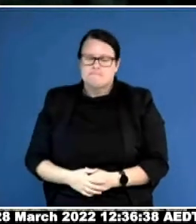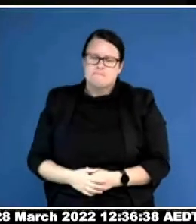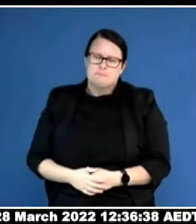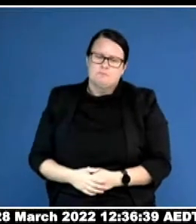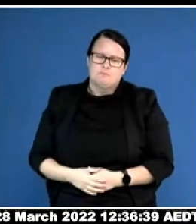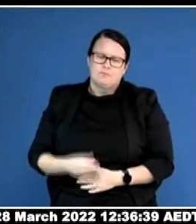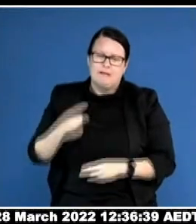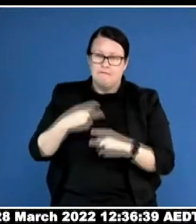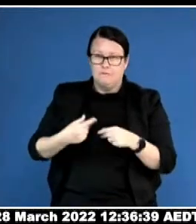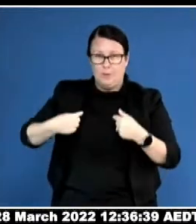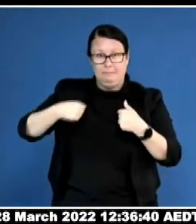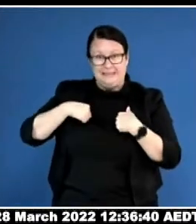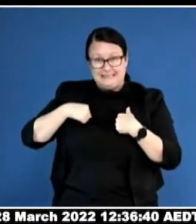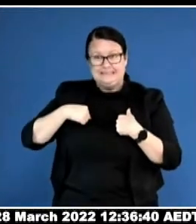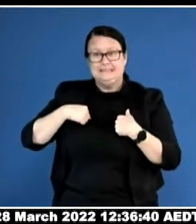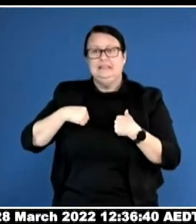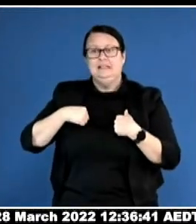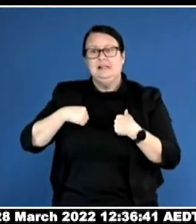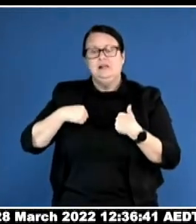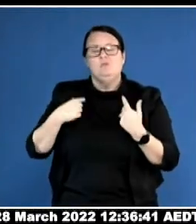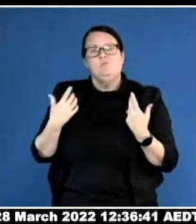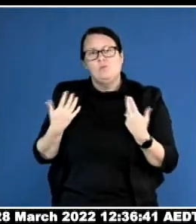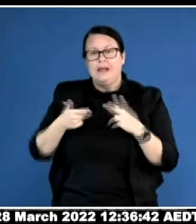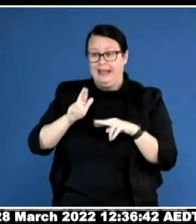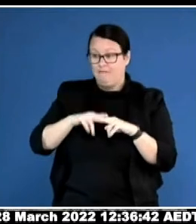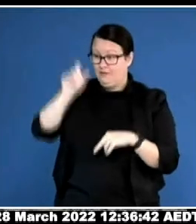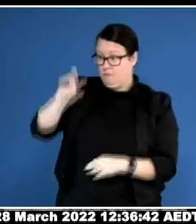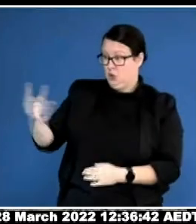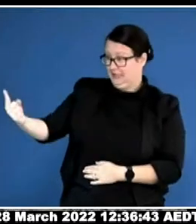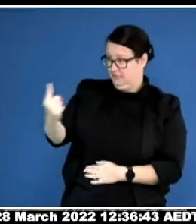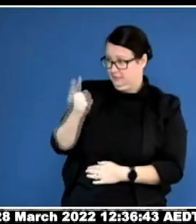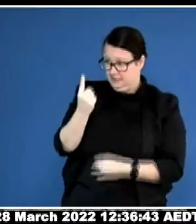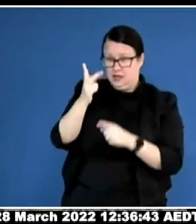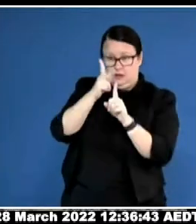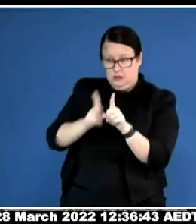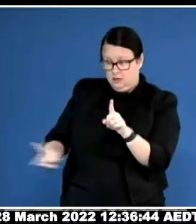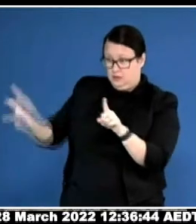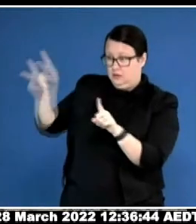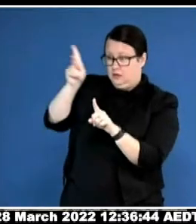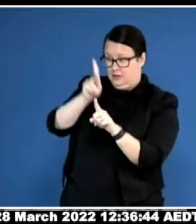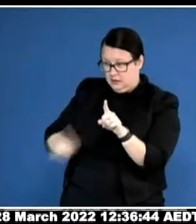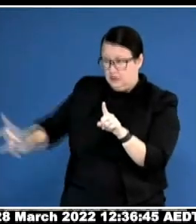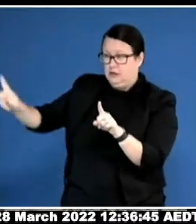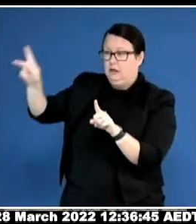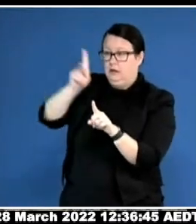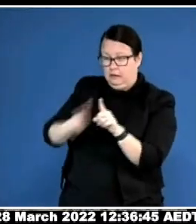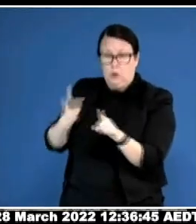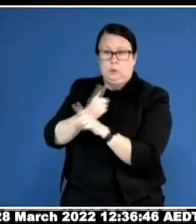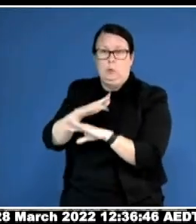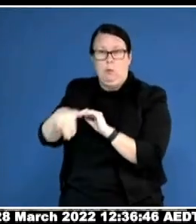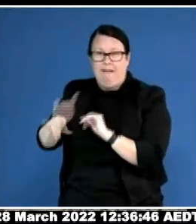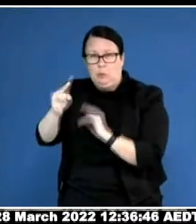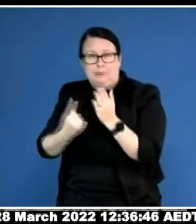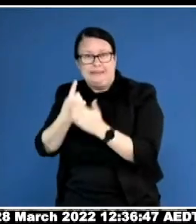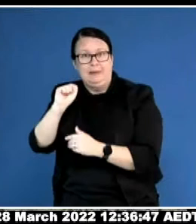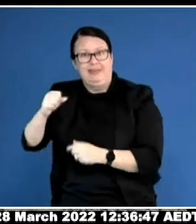act of that, if you have a patient coming in over and over and over saying this is happening to me, and you know, and